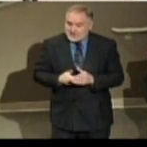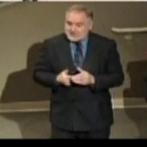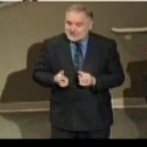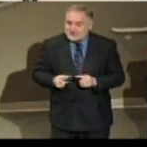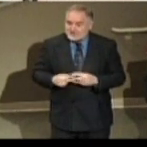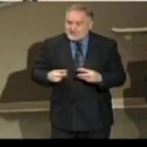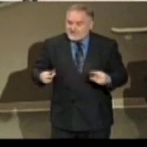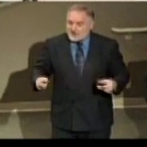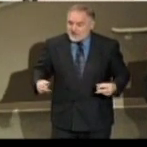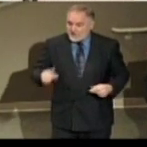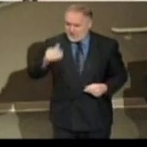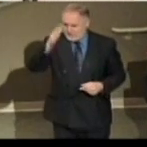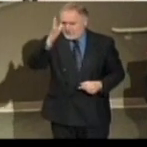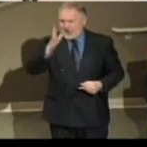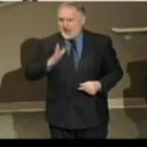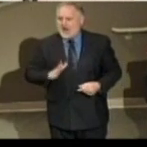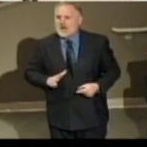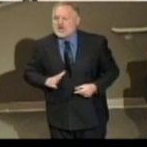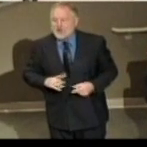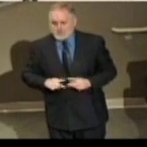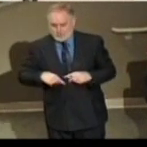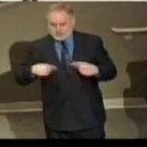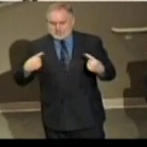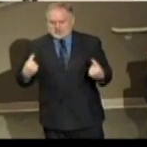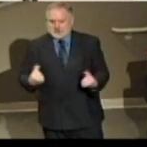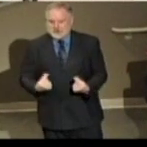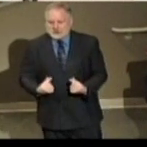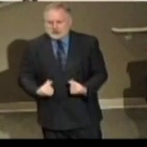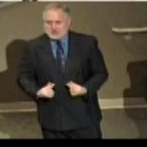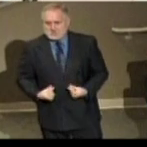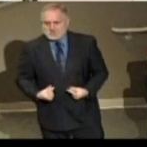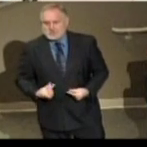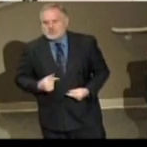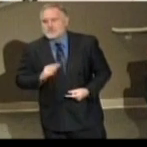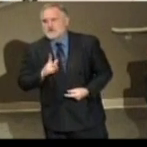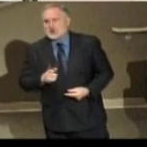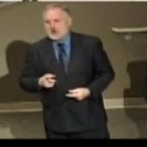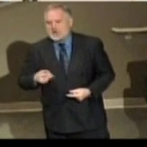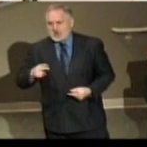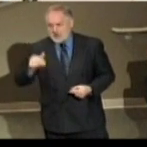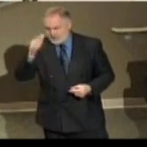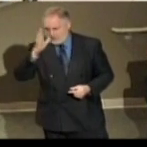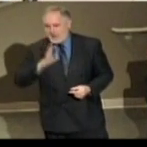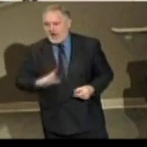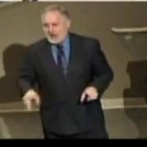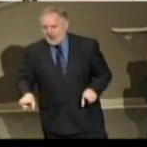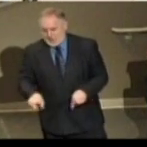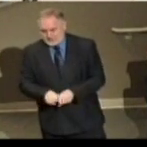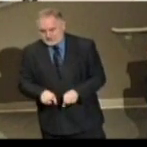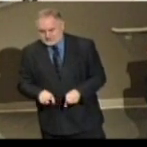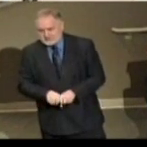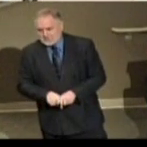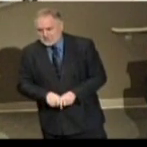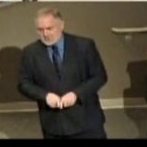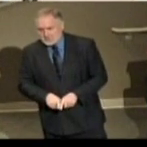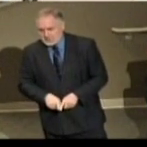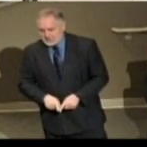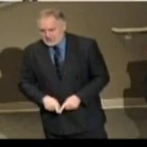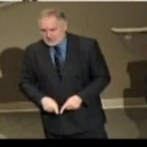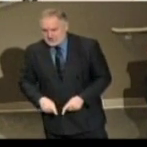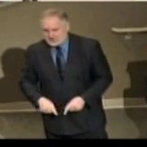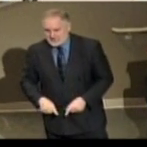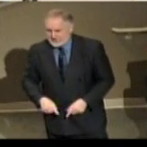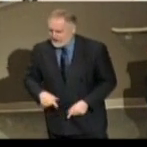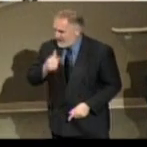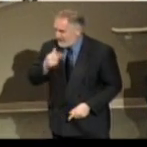manly men's group. And I said, right, manly. They said, no, I mean really manly, and I'm kind of like, what are we, wearing